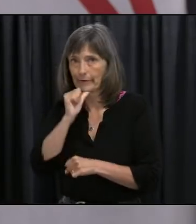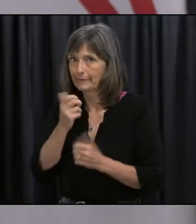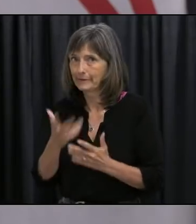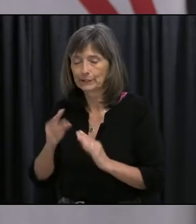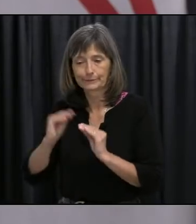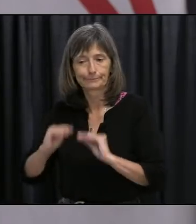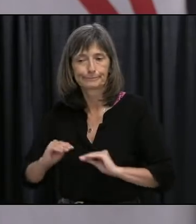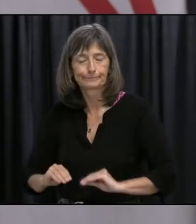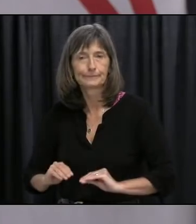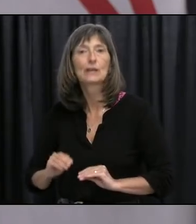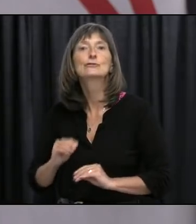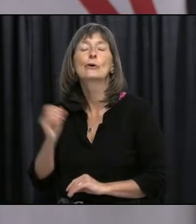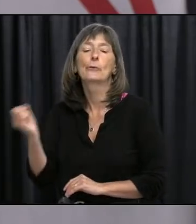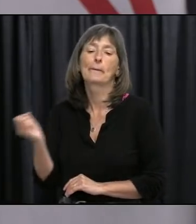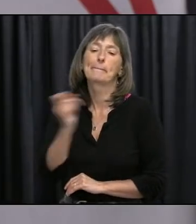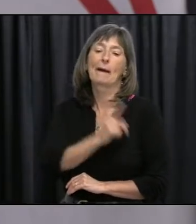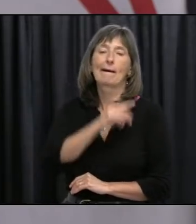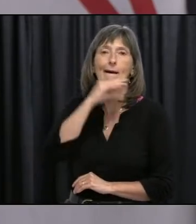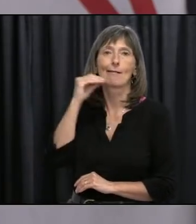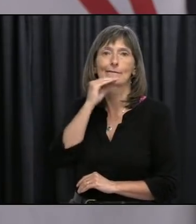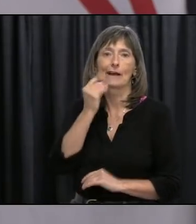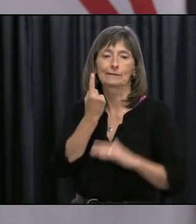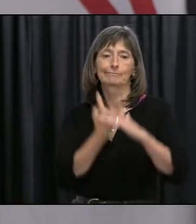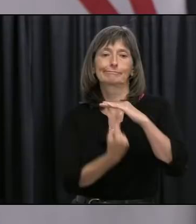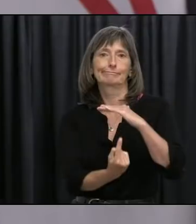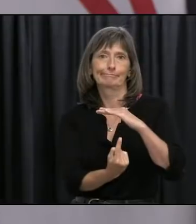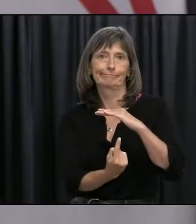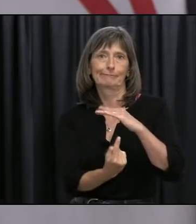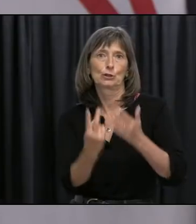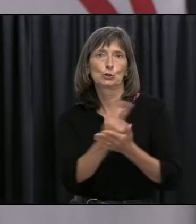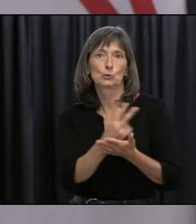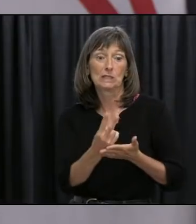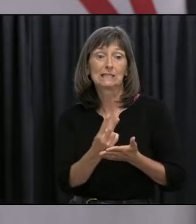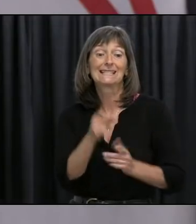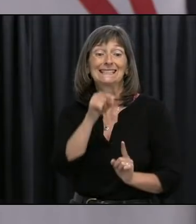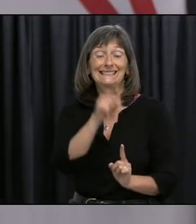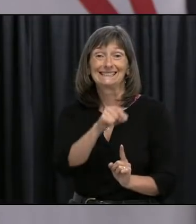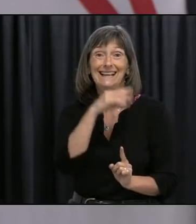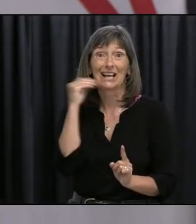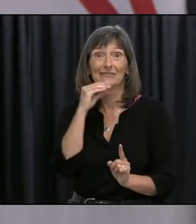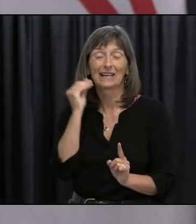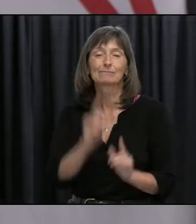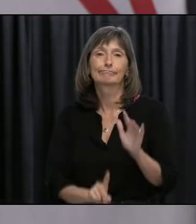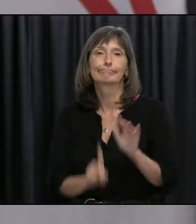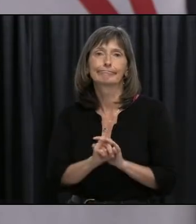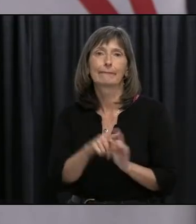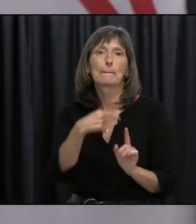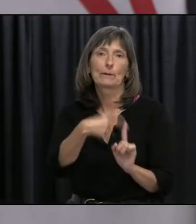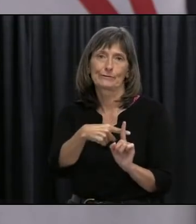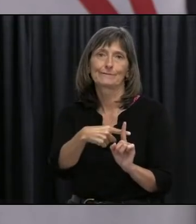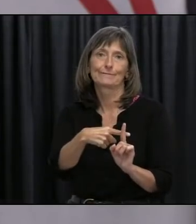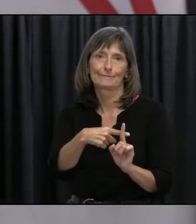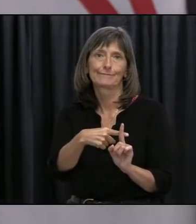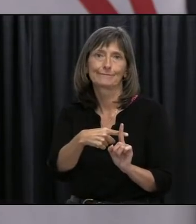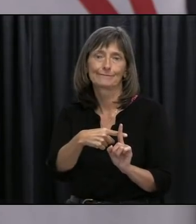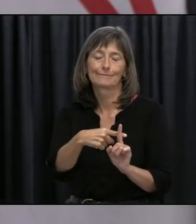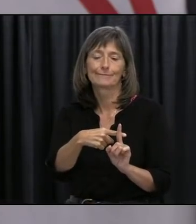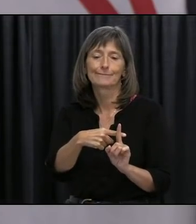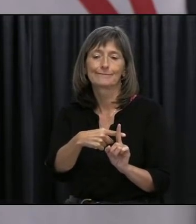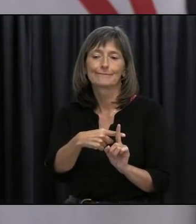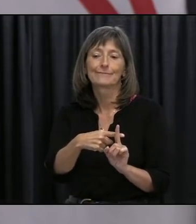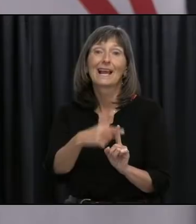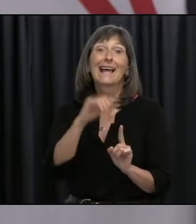and self-isolated in Halifax. And this is where the positive test came from, which led to, the example that you gave